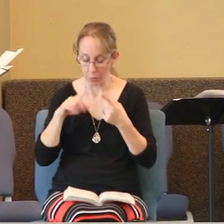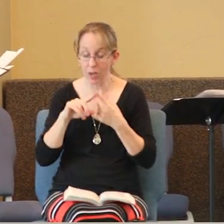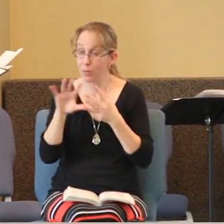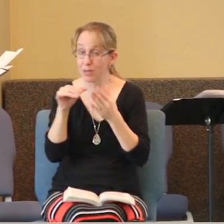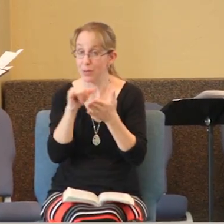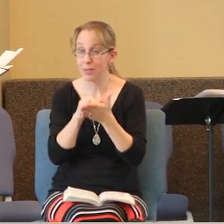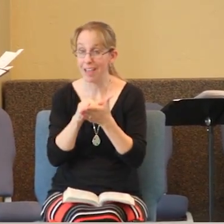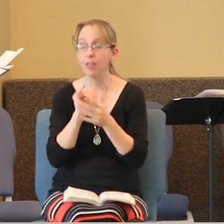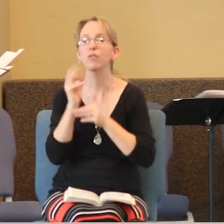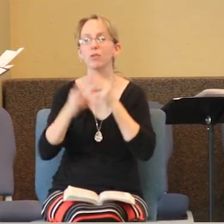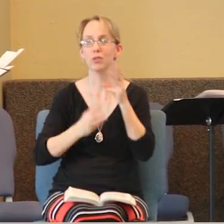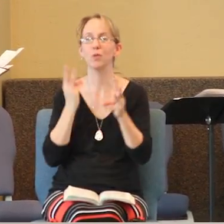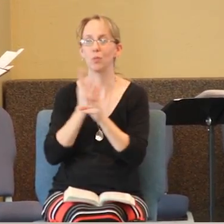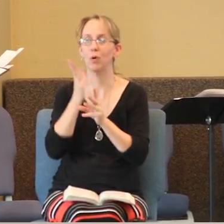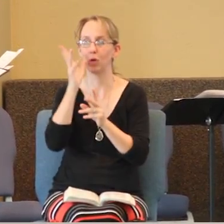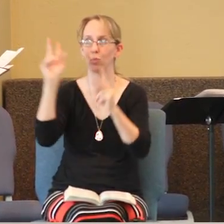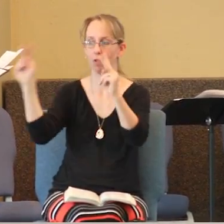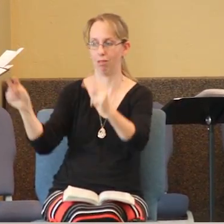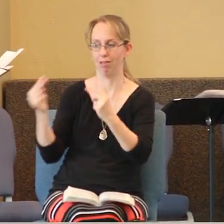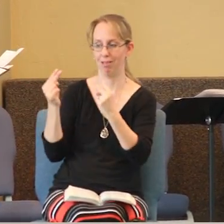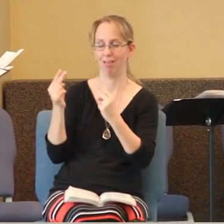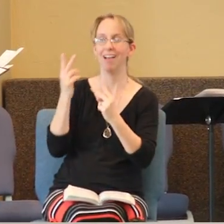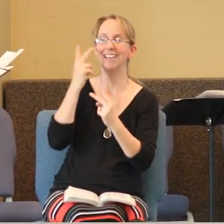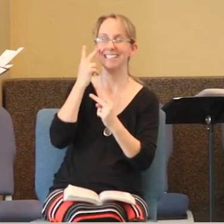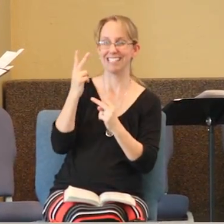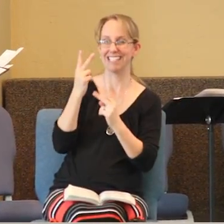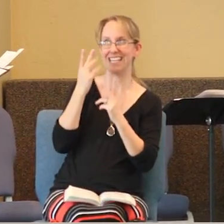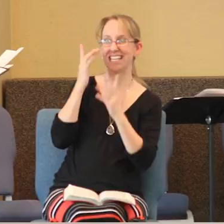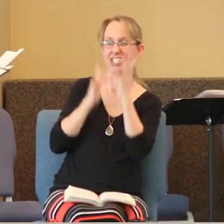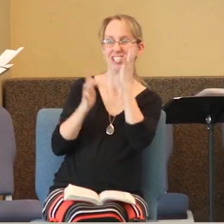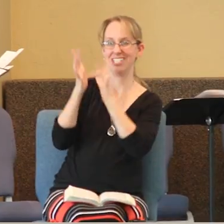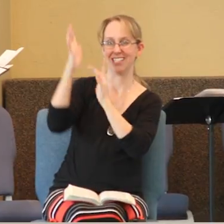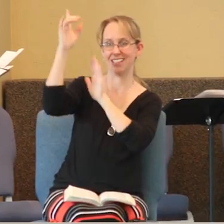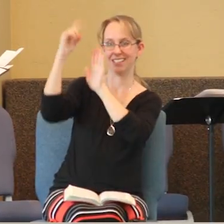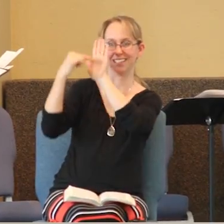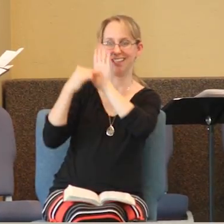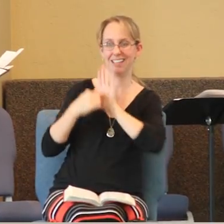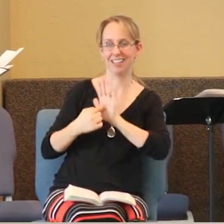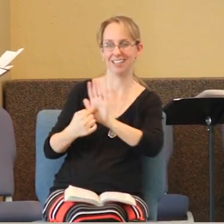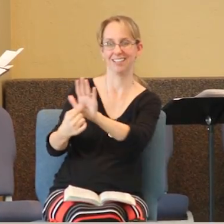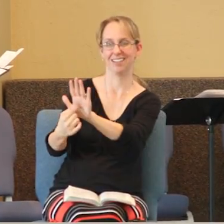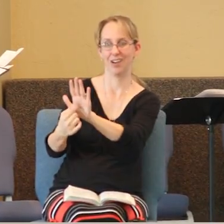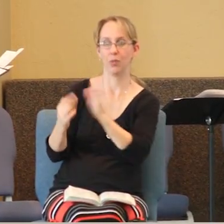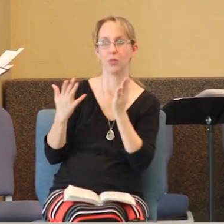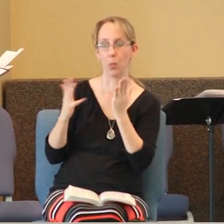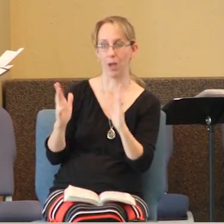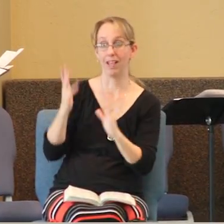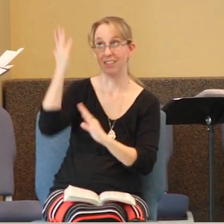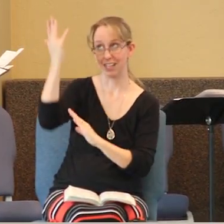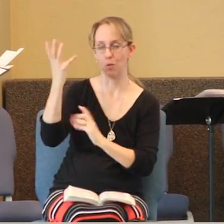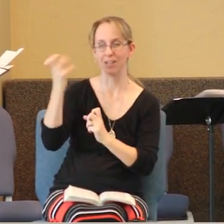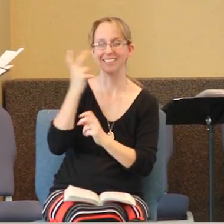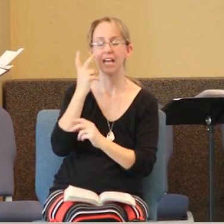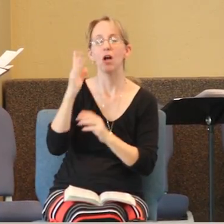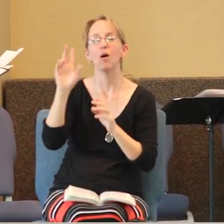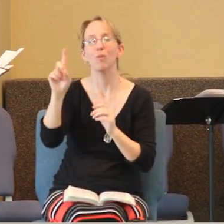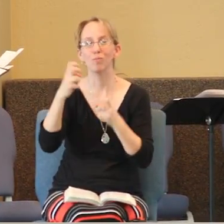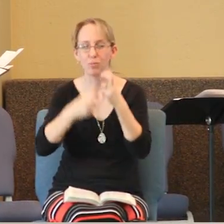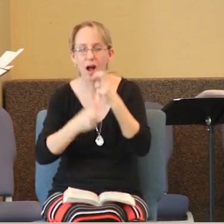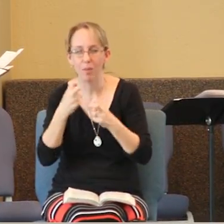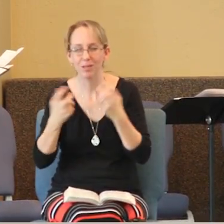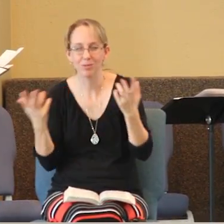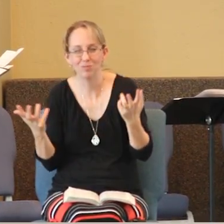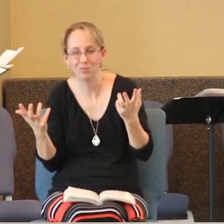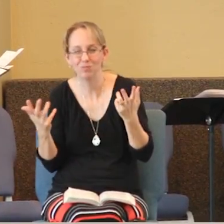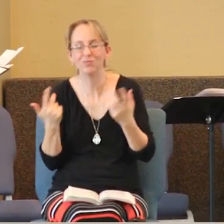do that, then the world sees Jesus as Jesus wants to be seen. The problem that we run